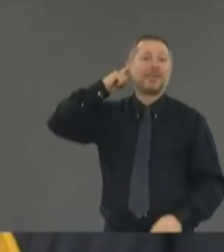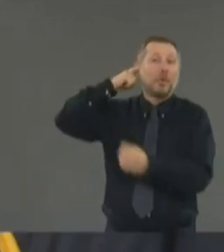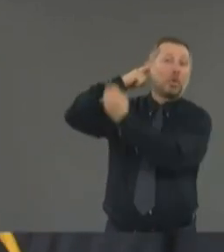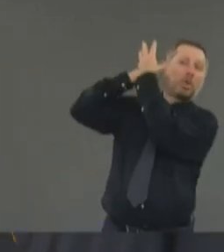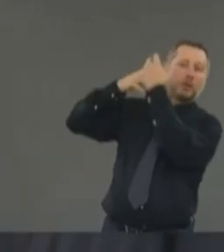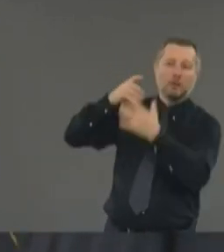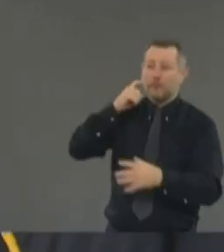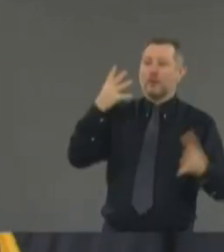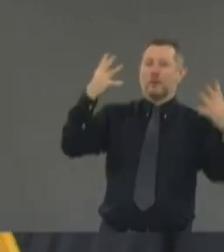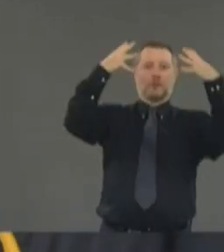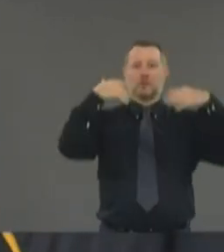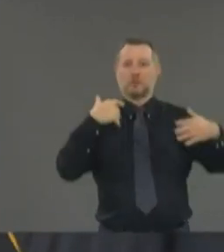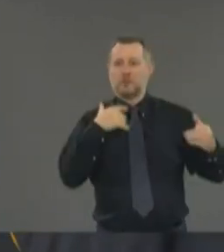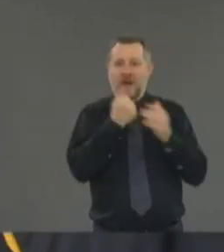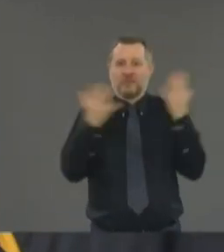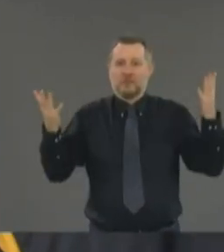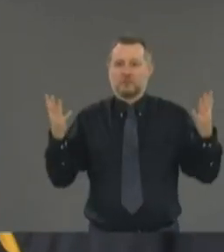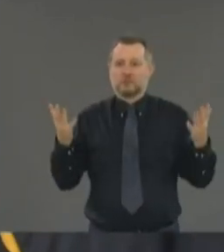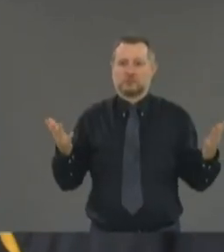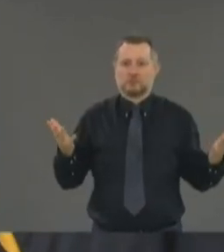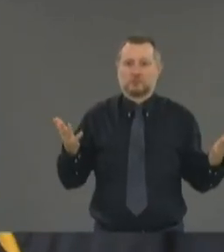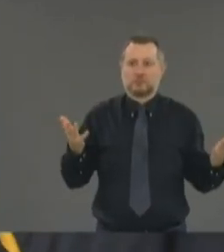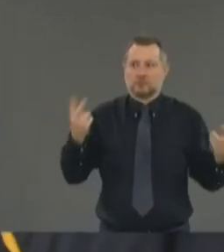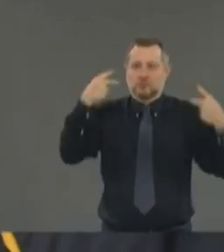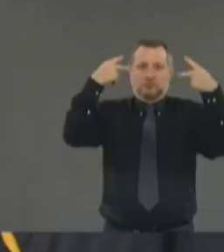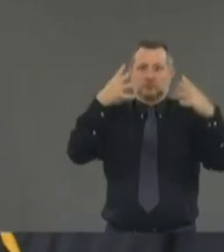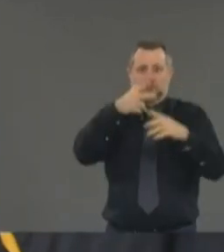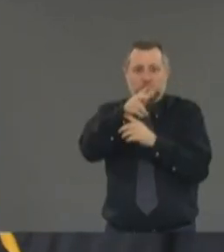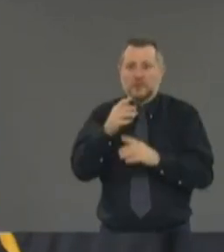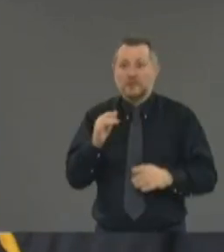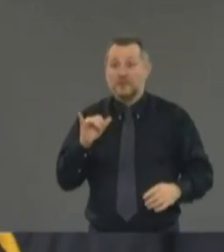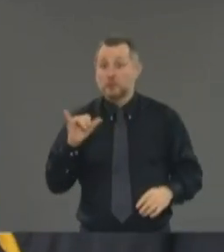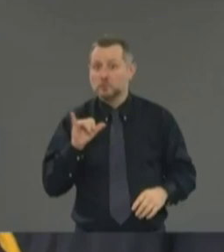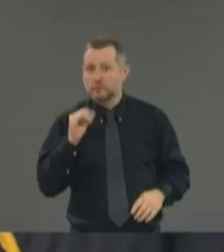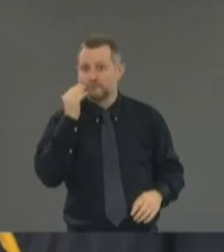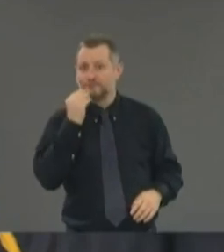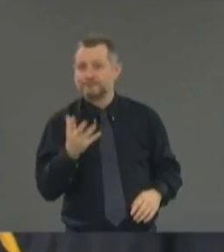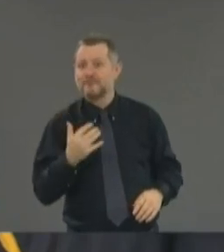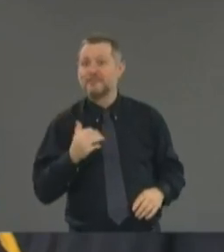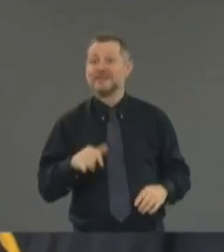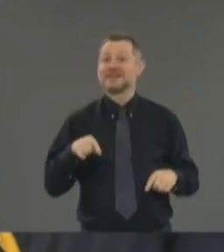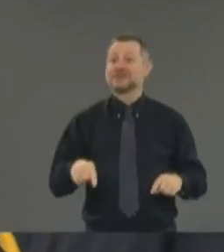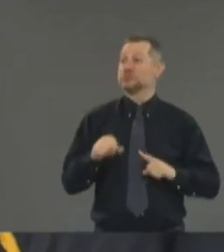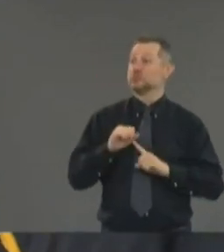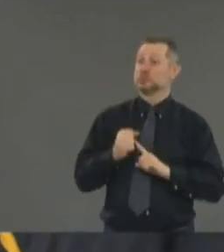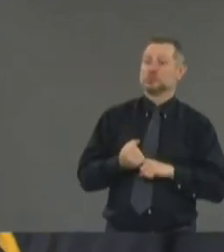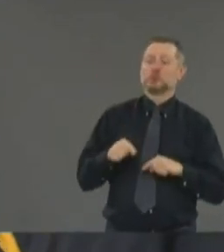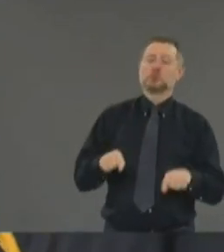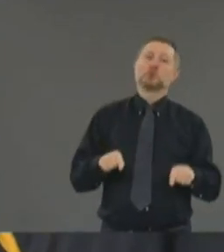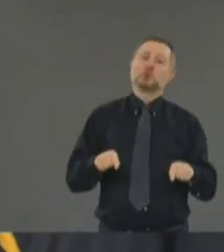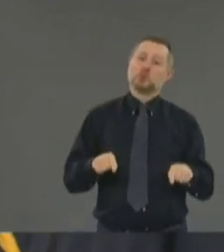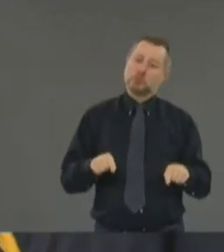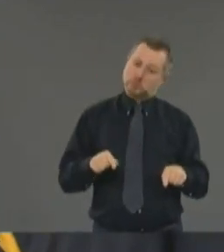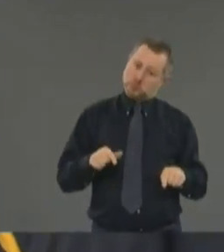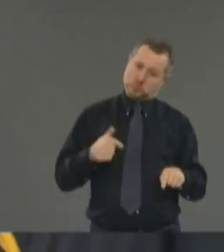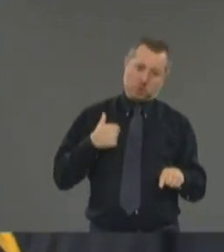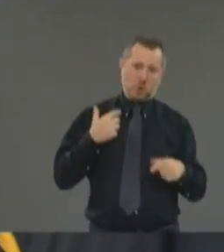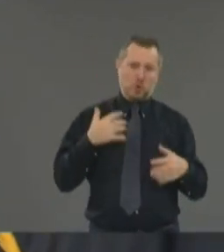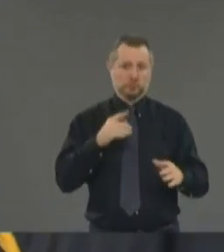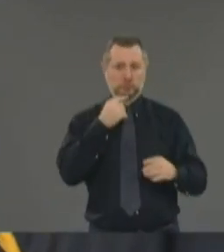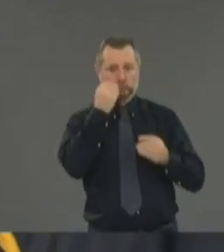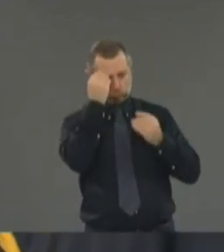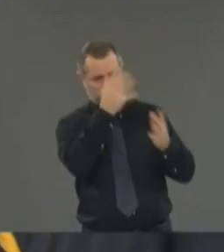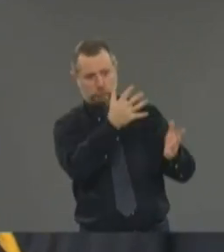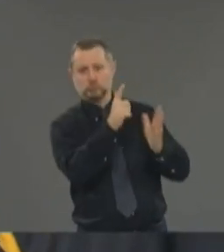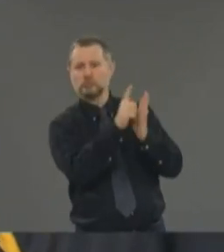is videotaped. So, and remember what's happening here. I already said the Attorney General is going to